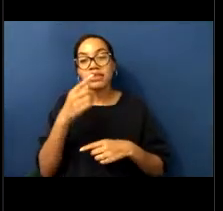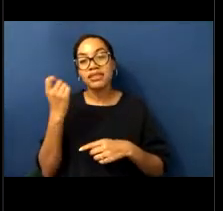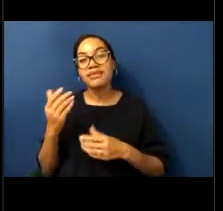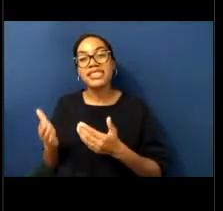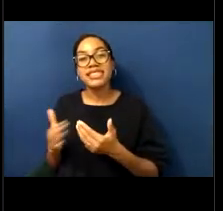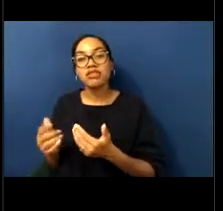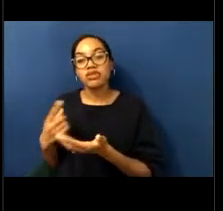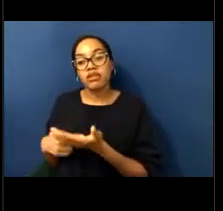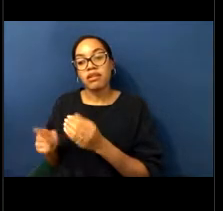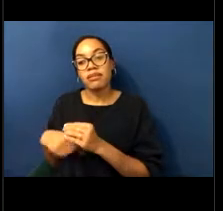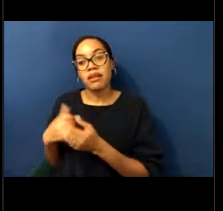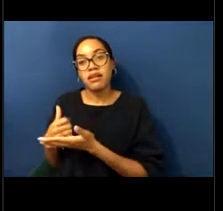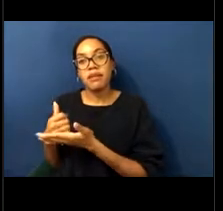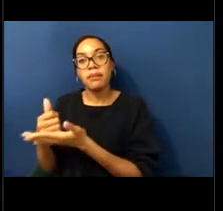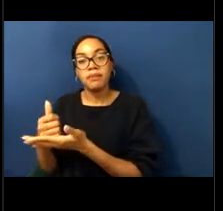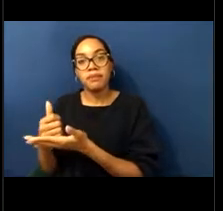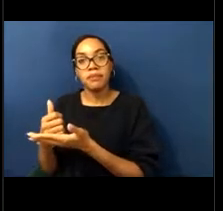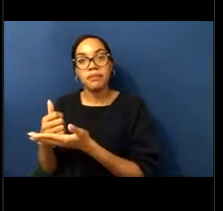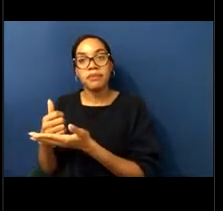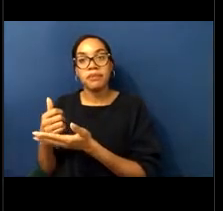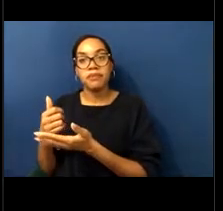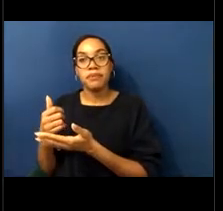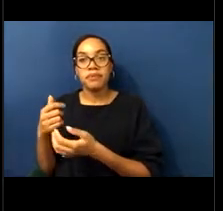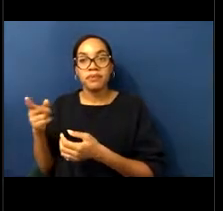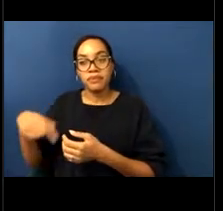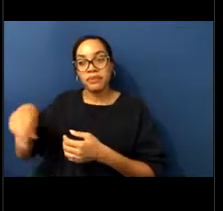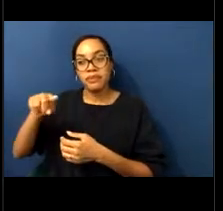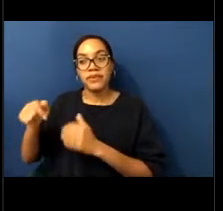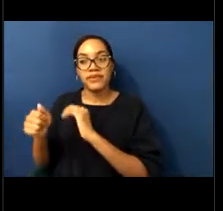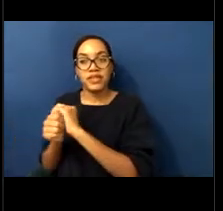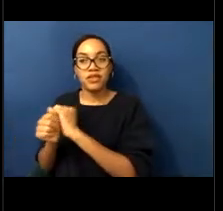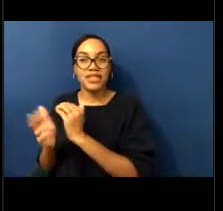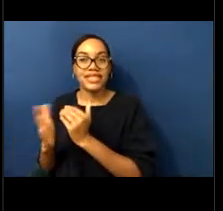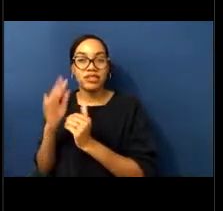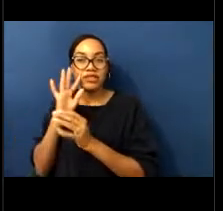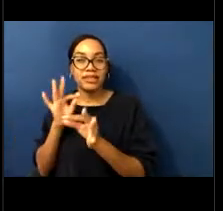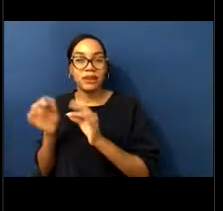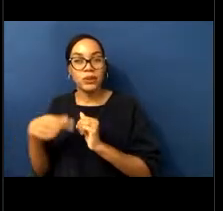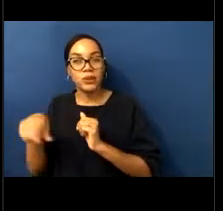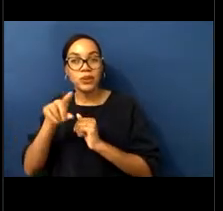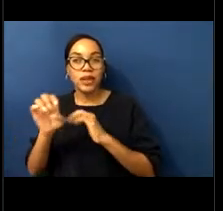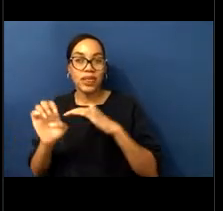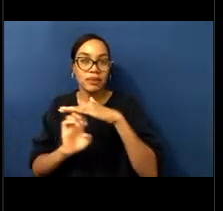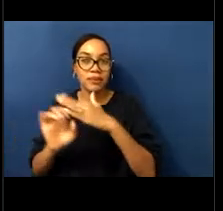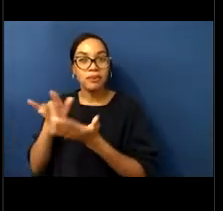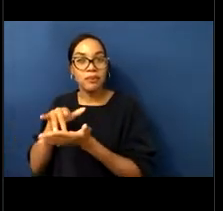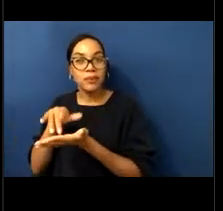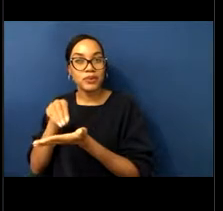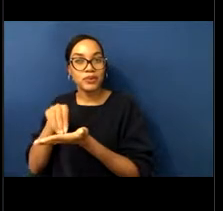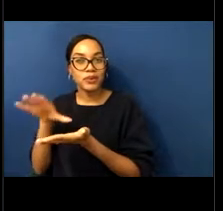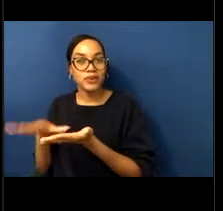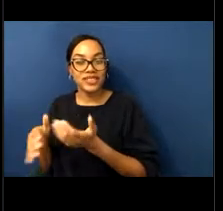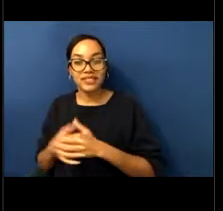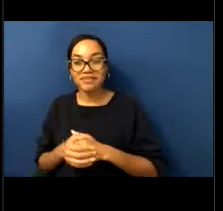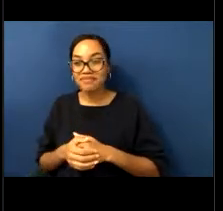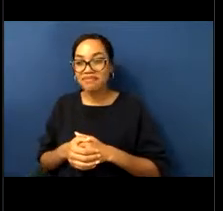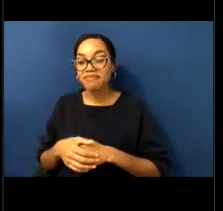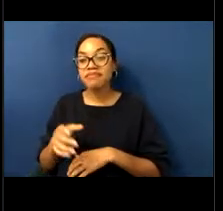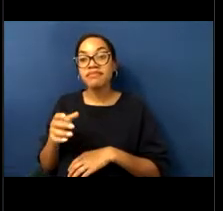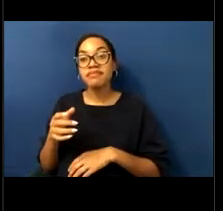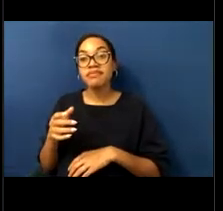as elementary and middle school kids to help sea turtles. So one of the major things you can do is, and I can't stress this enough,